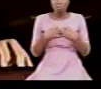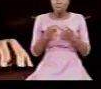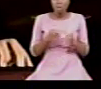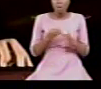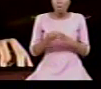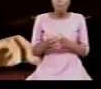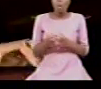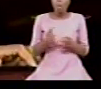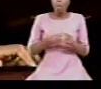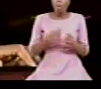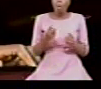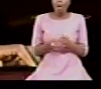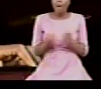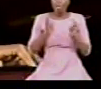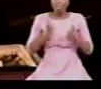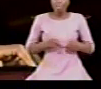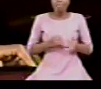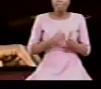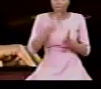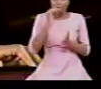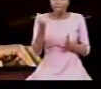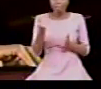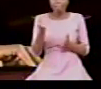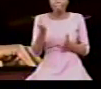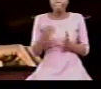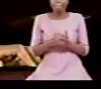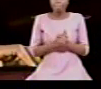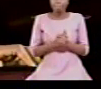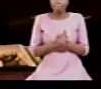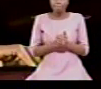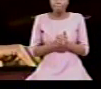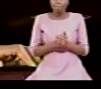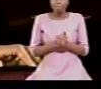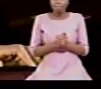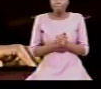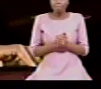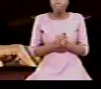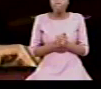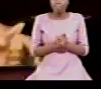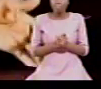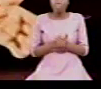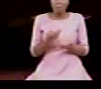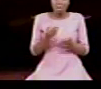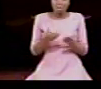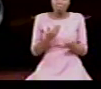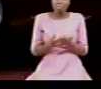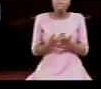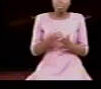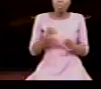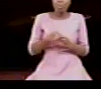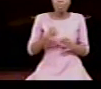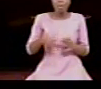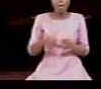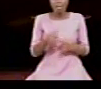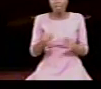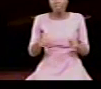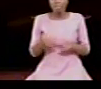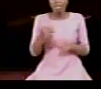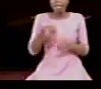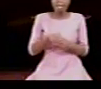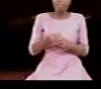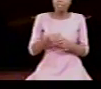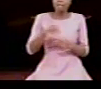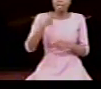human, is there, whether in cash or in kind. Look at it in 2